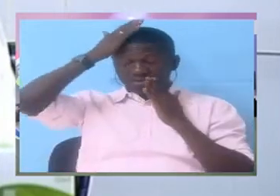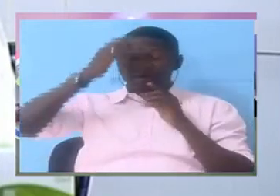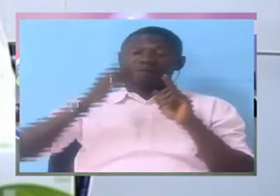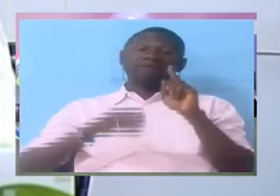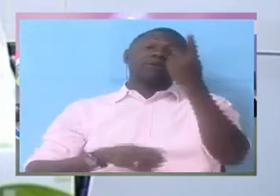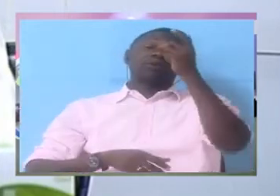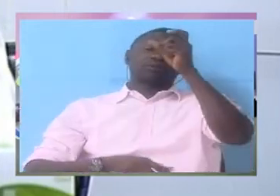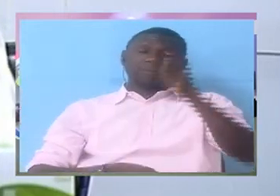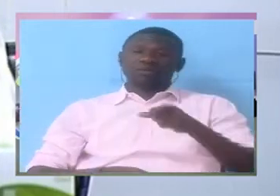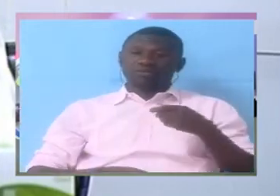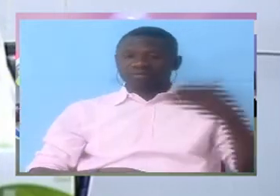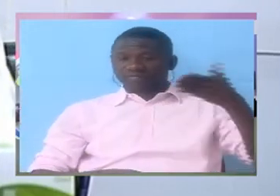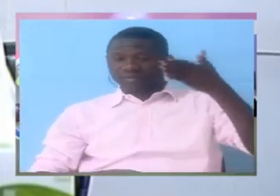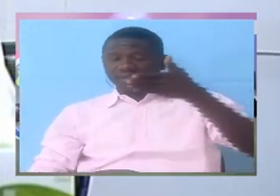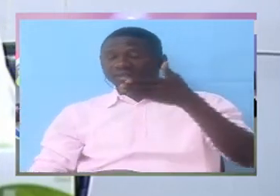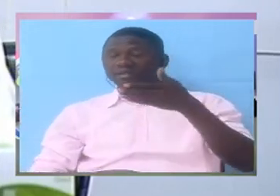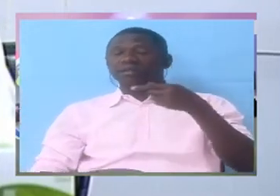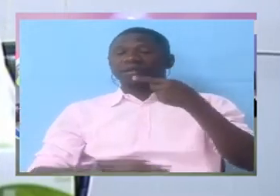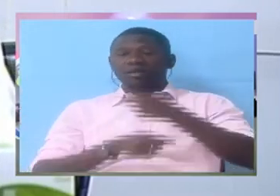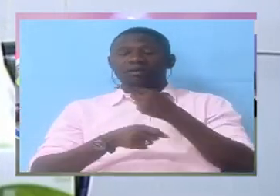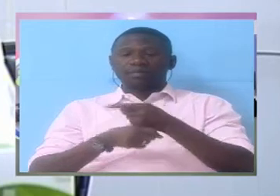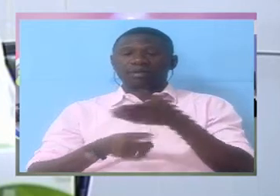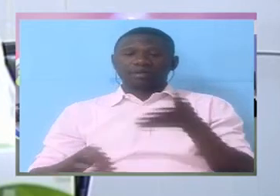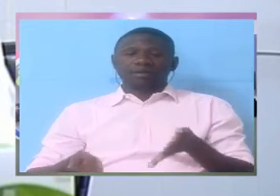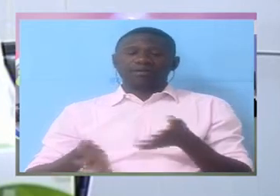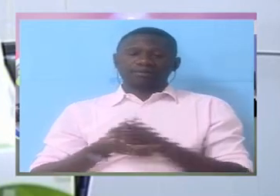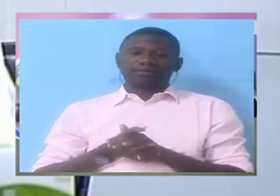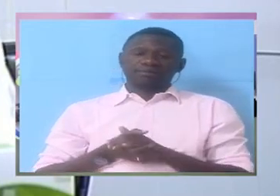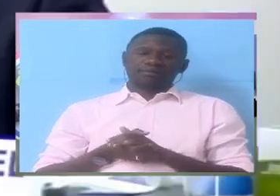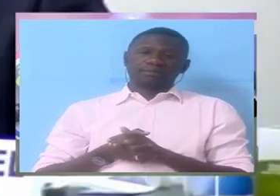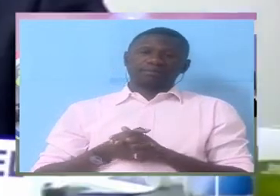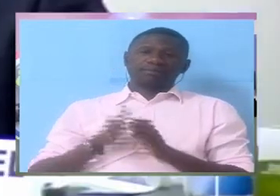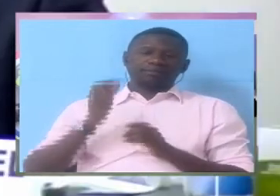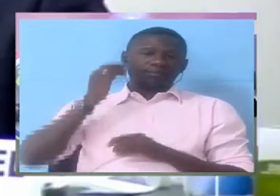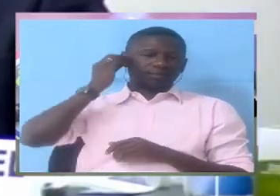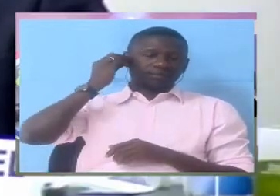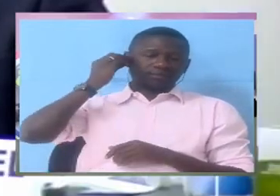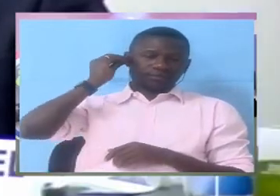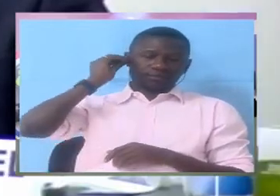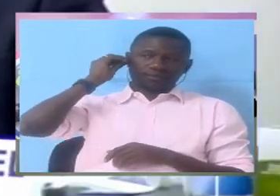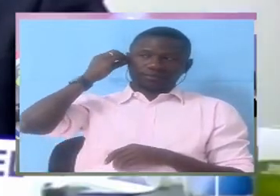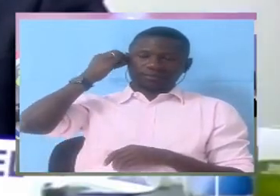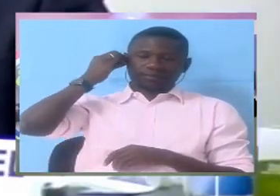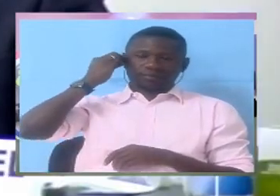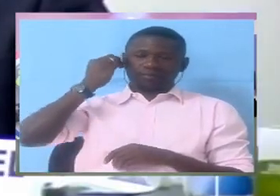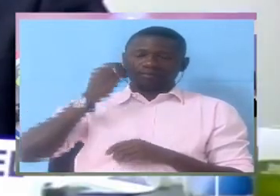here. Atelefolo ye krosi, atelefolo sontema, anu atelefolo nata kumbaboro la jang.